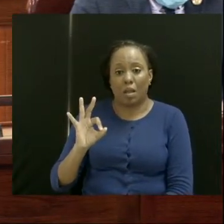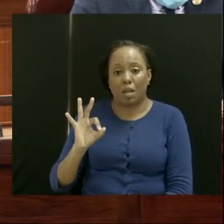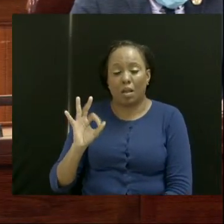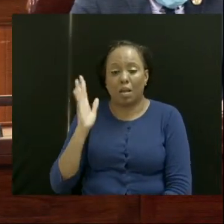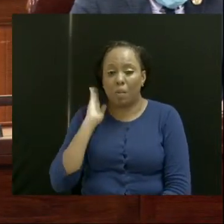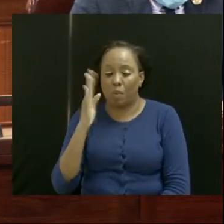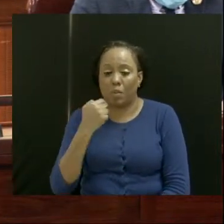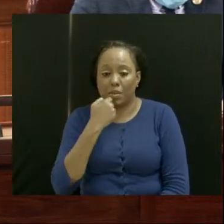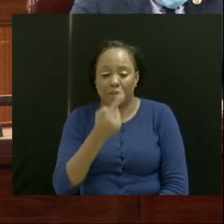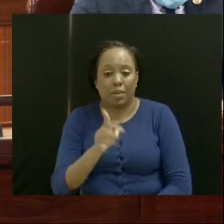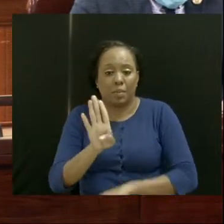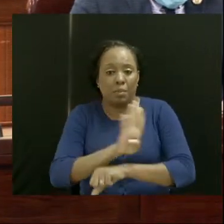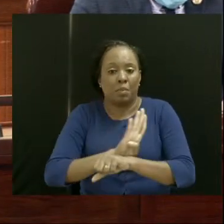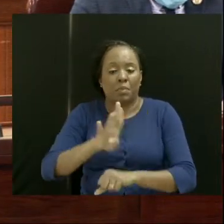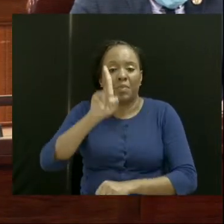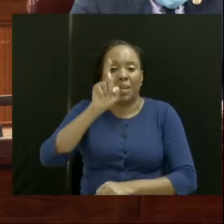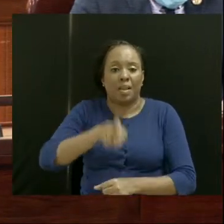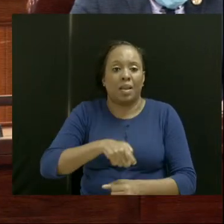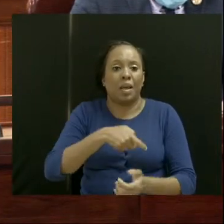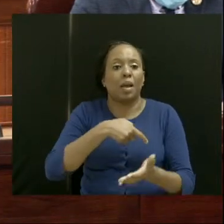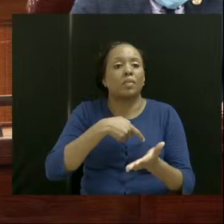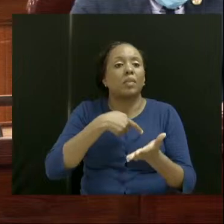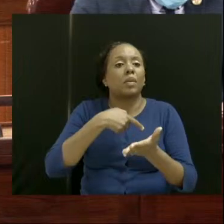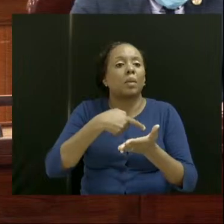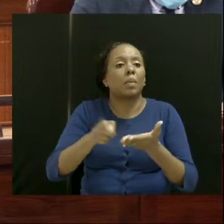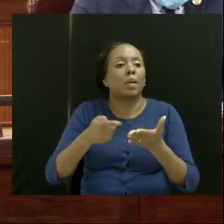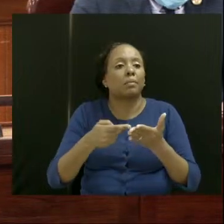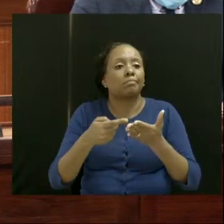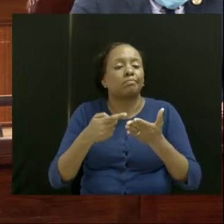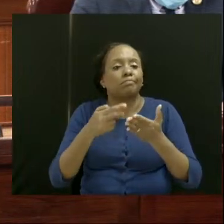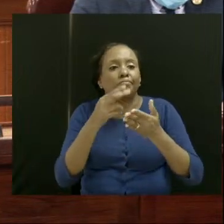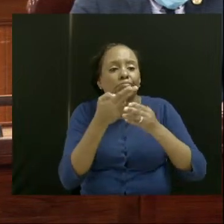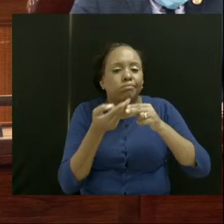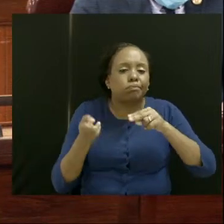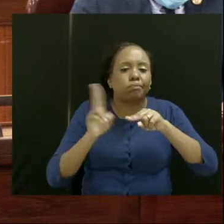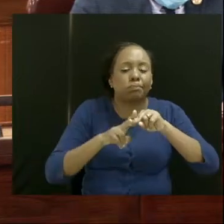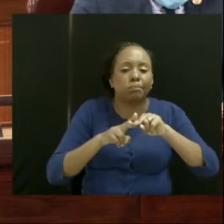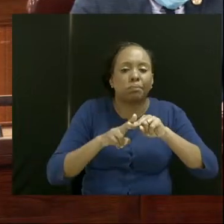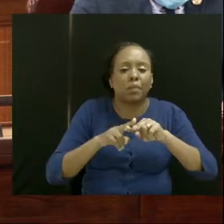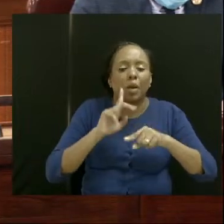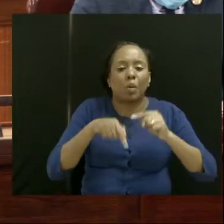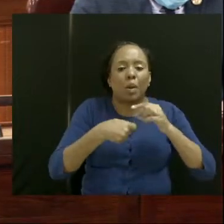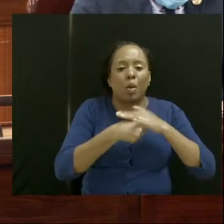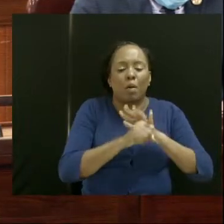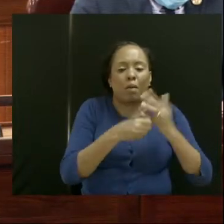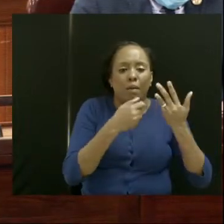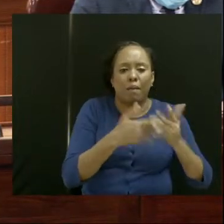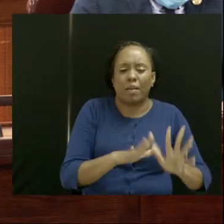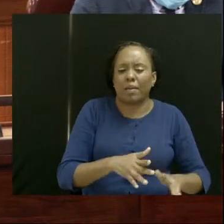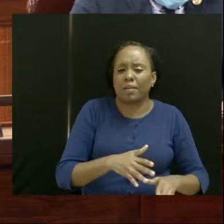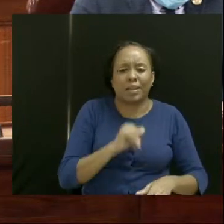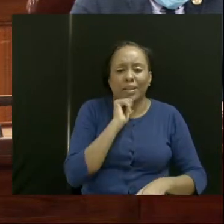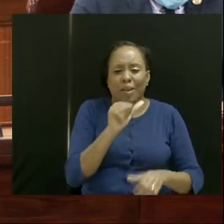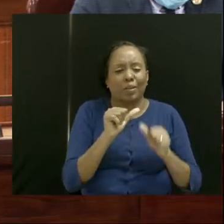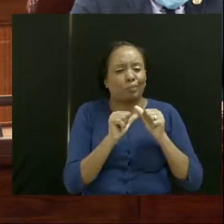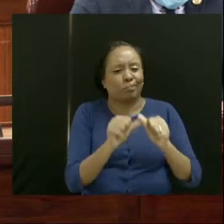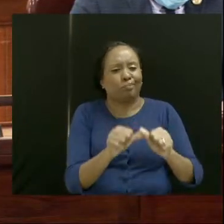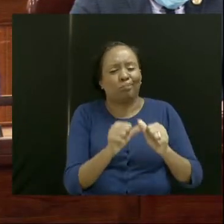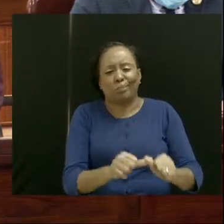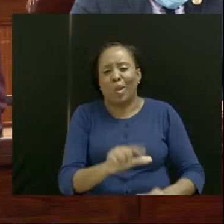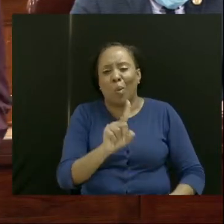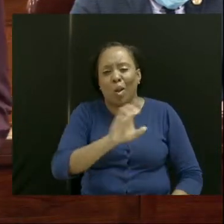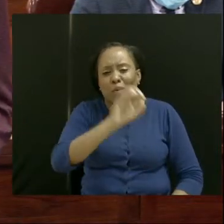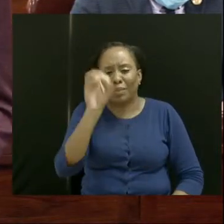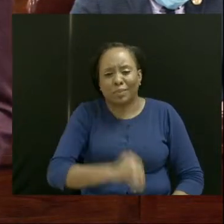level surplus. And once we get past COVID, it can be 1% or less